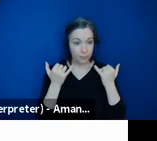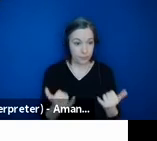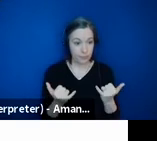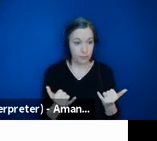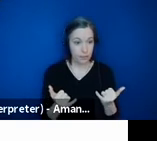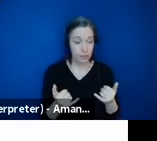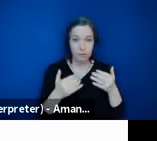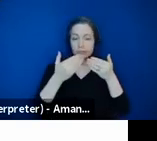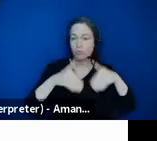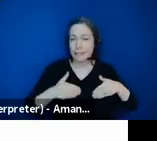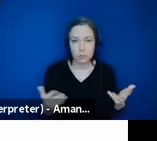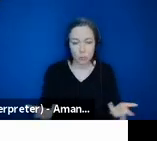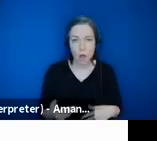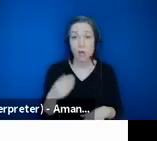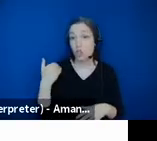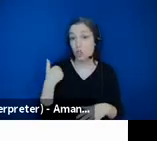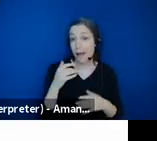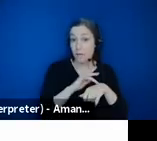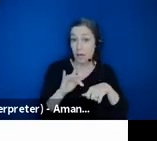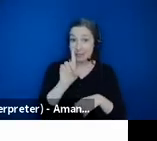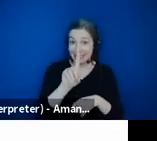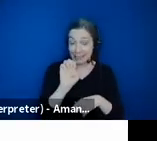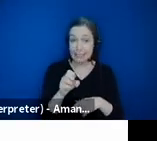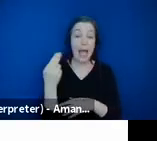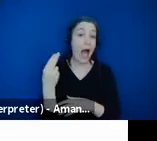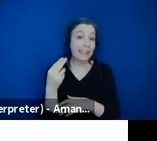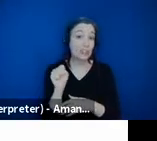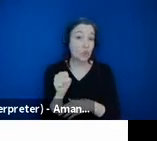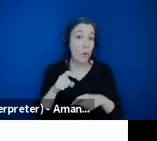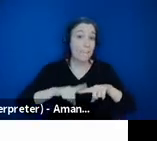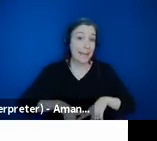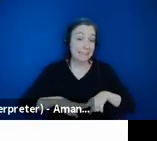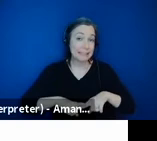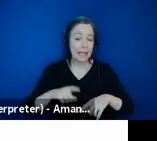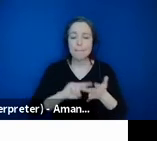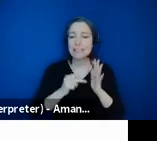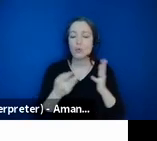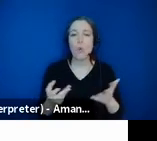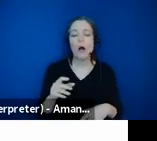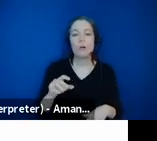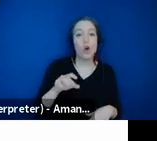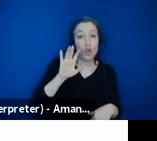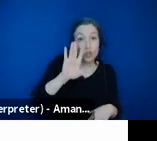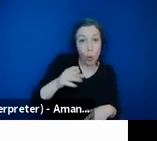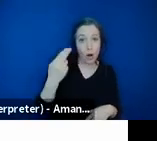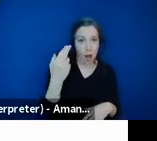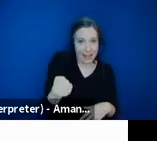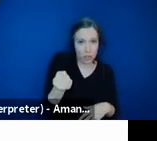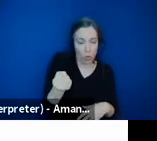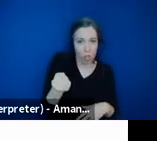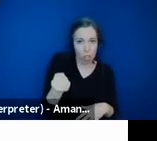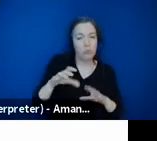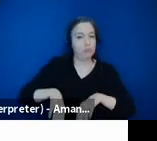there's high school based. So you take FCC classes at your FCPS high school or at CTC, and you take these during